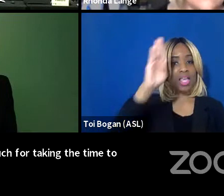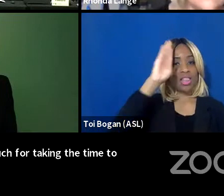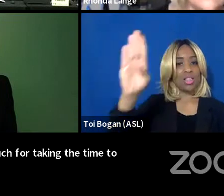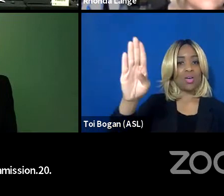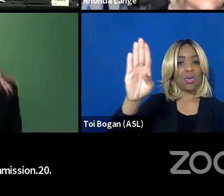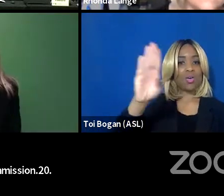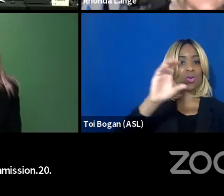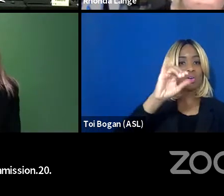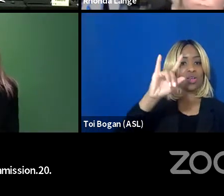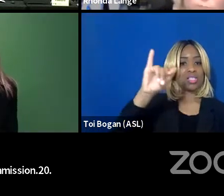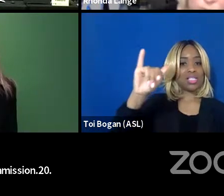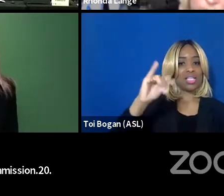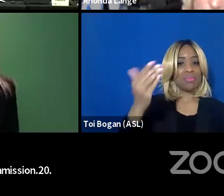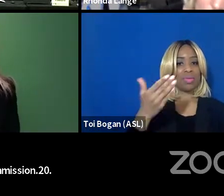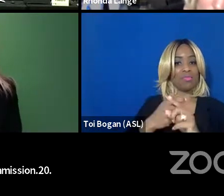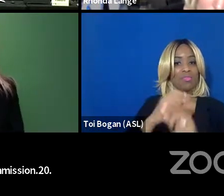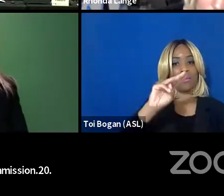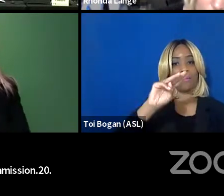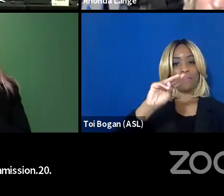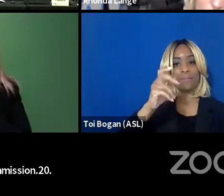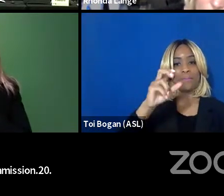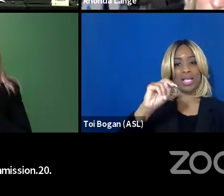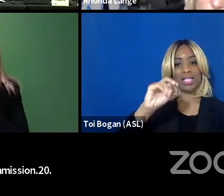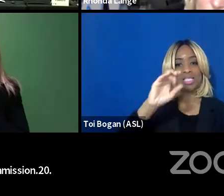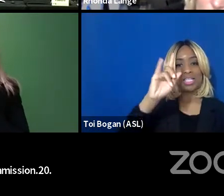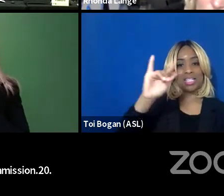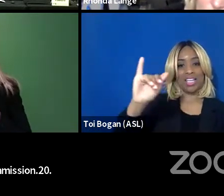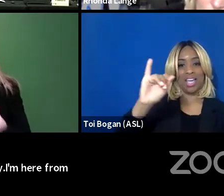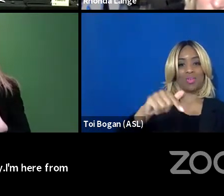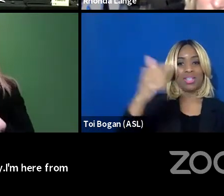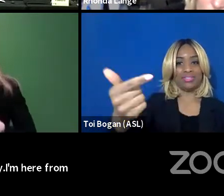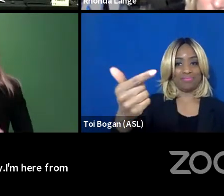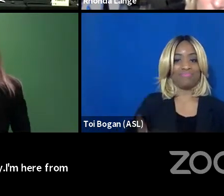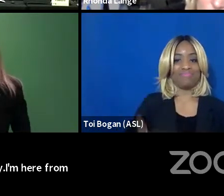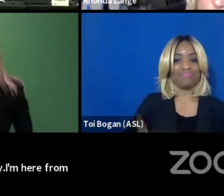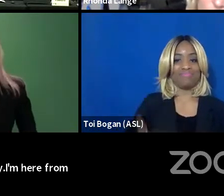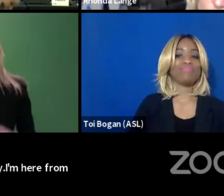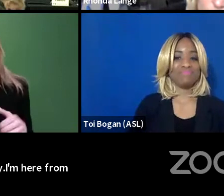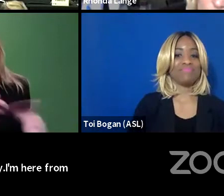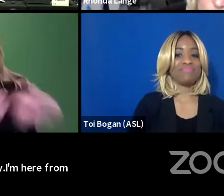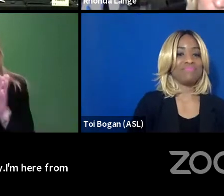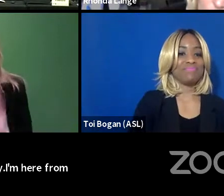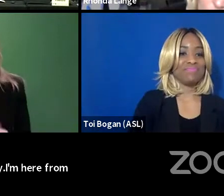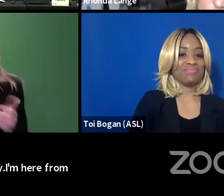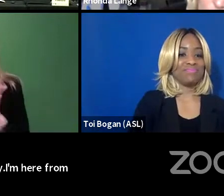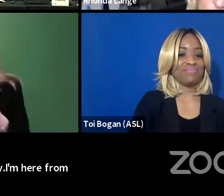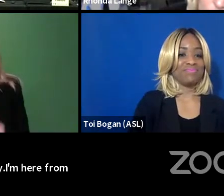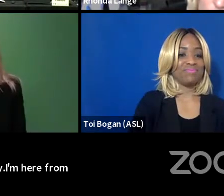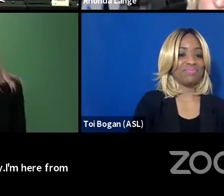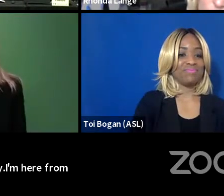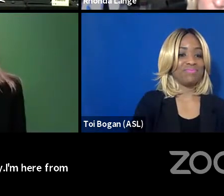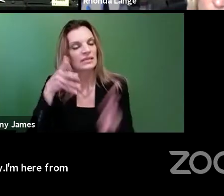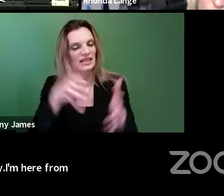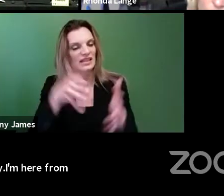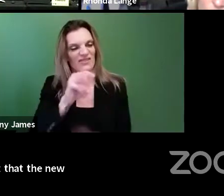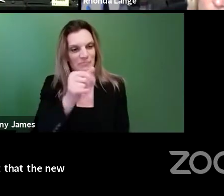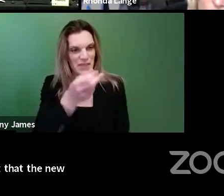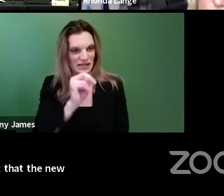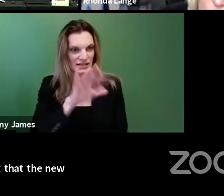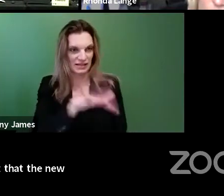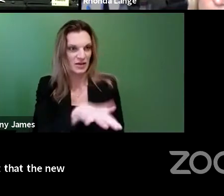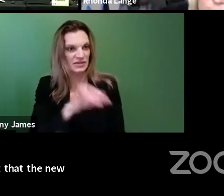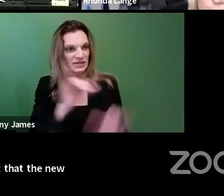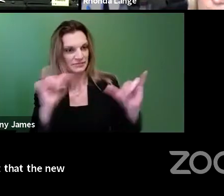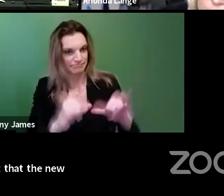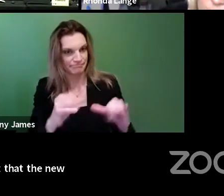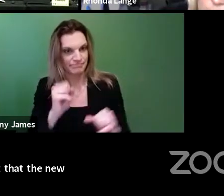is Cindy Muzzo. I'm here from Mason County to request that the new redistricting map leave Mason County intact and whole